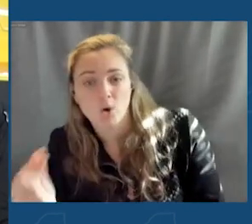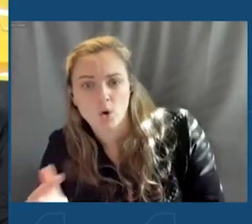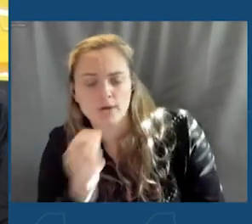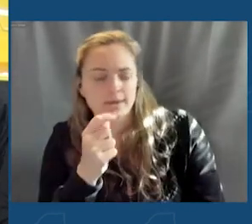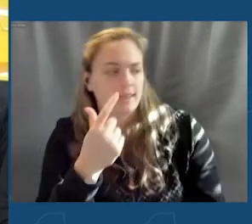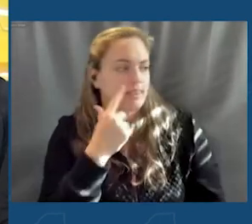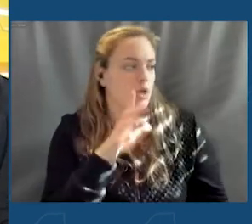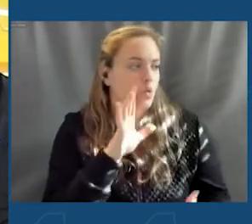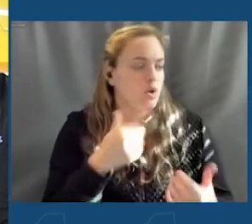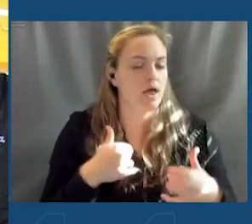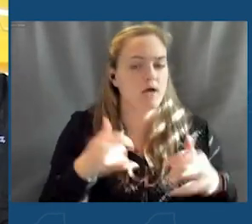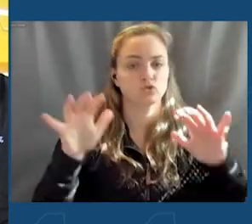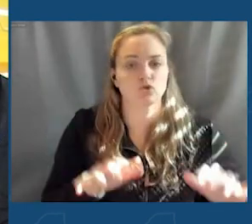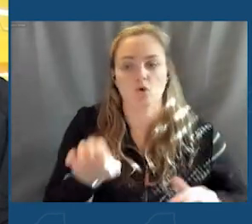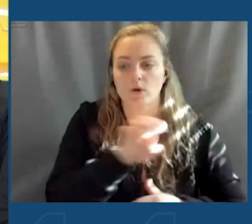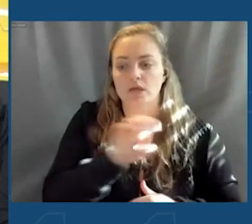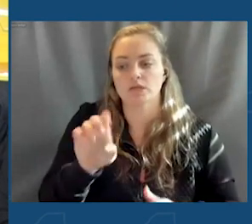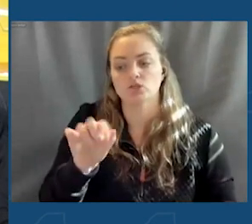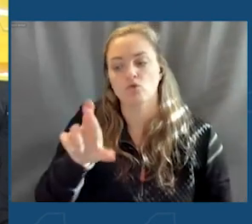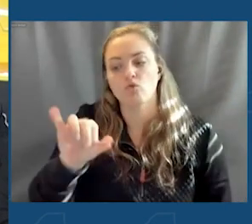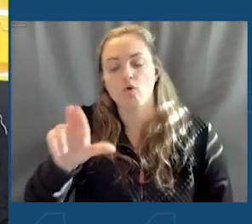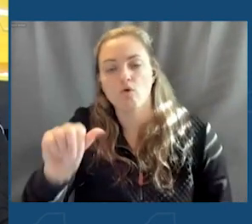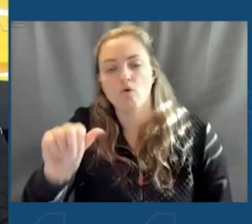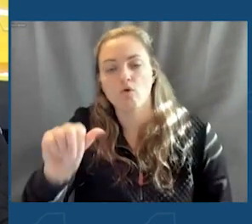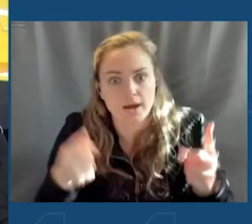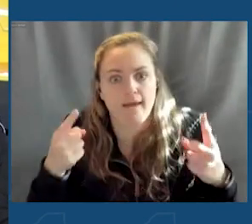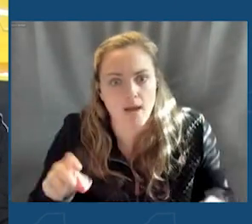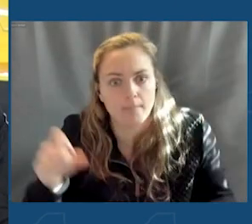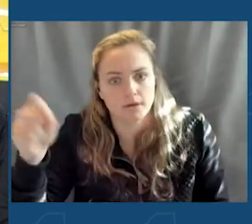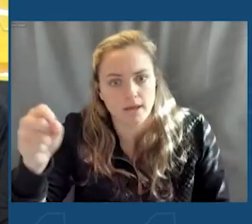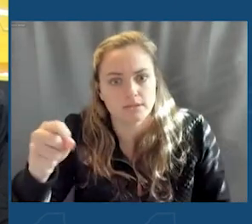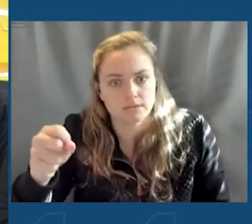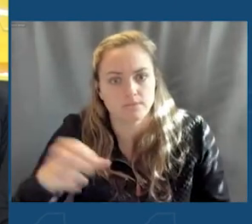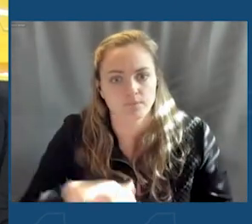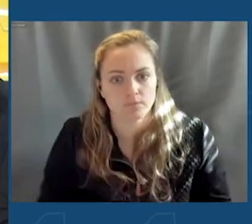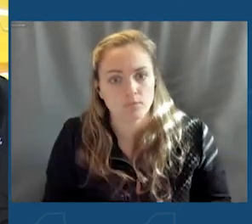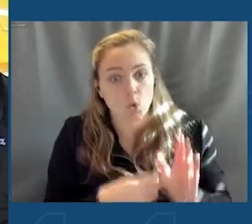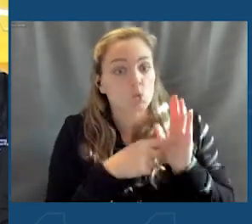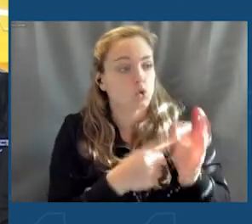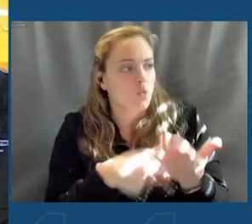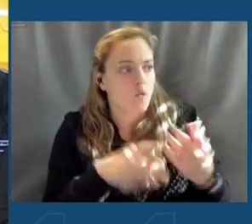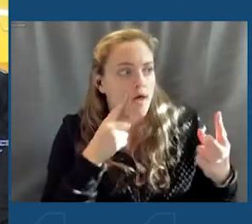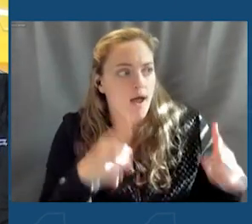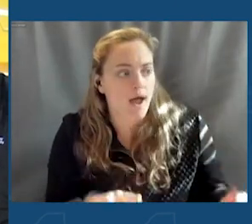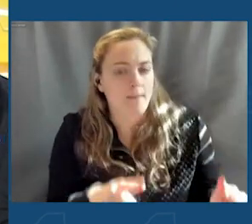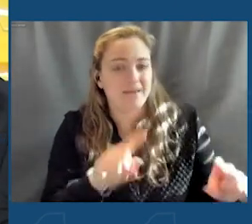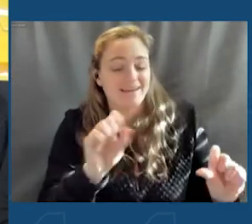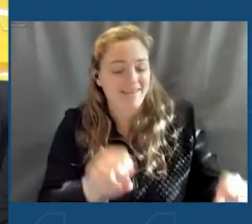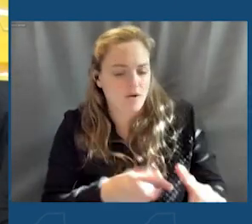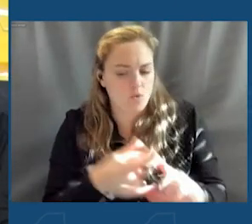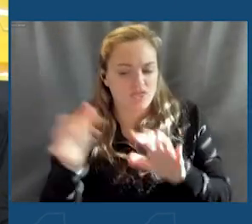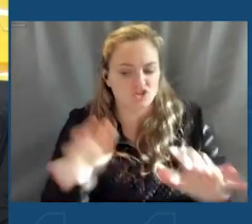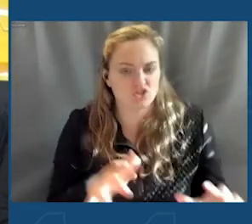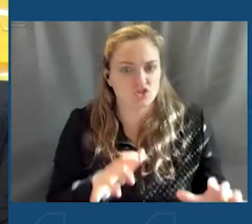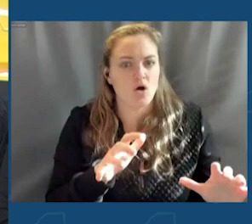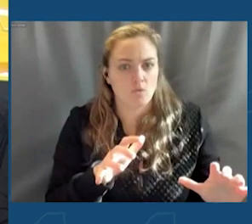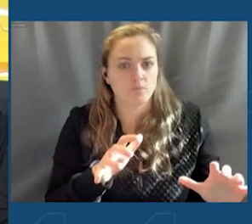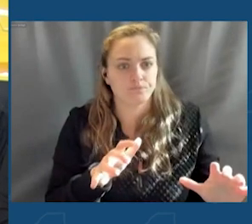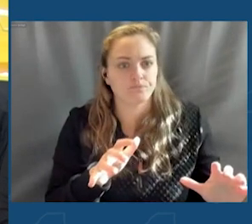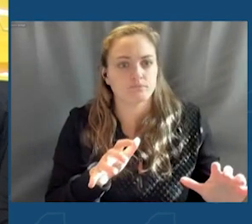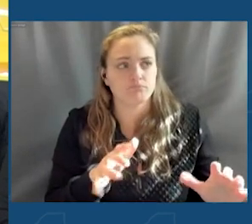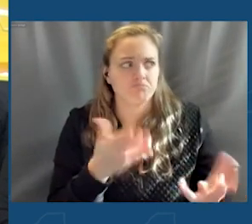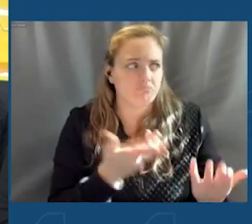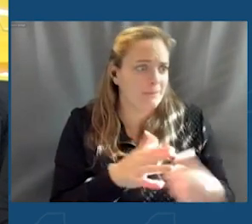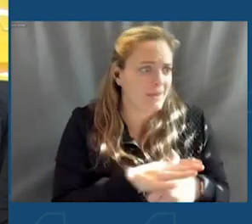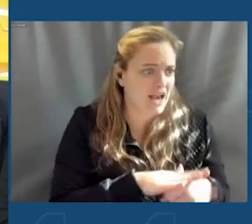snow last night in East Aurora, but we did. And that just goes to show what can happen with these snow bands. They can move. You might be in an area where